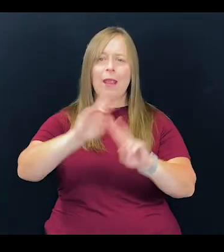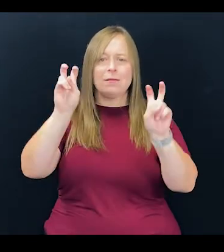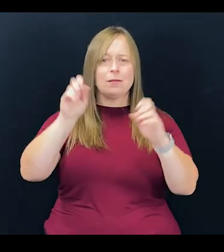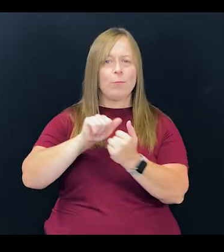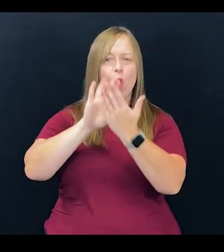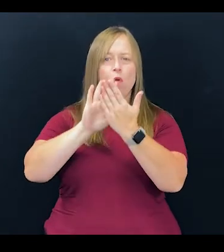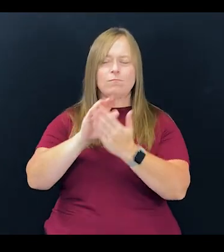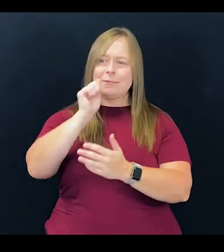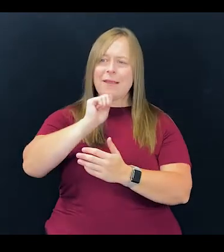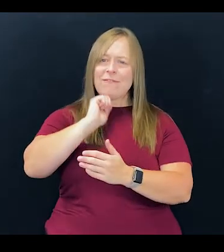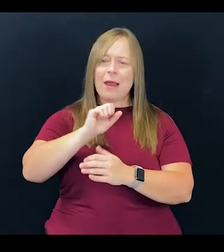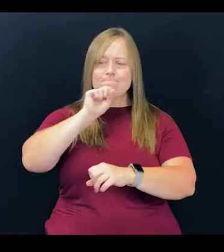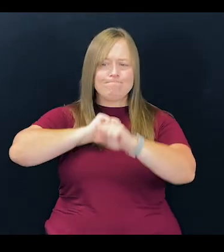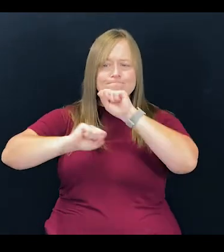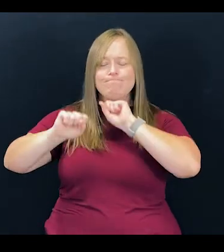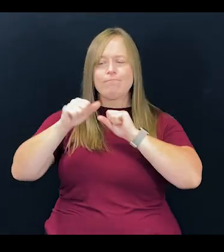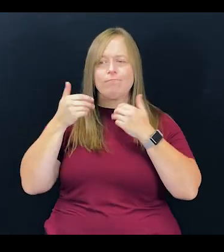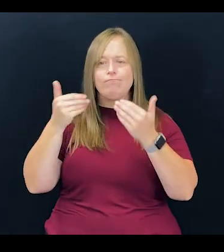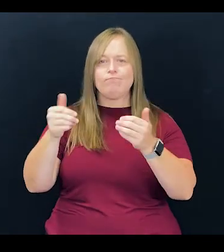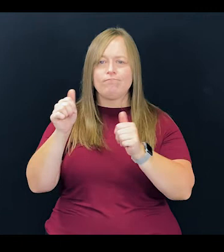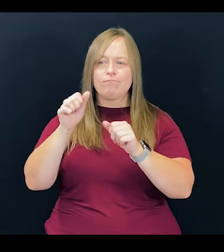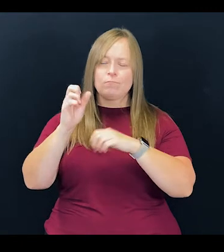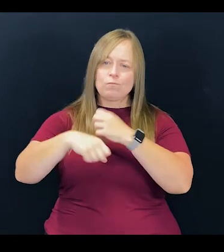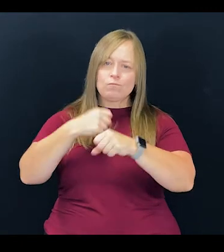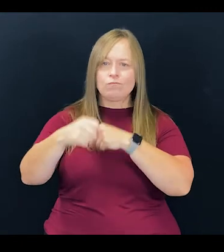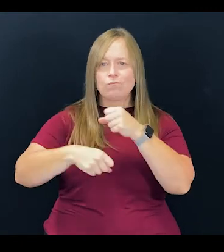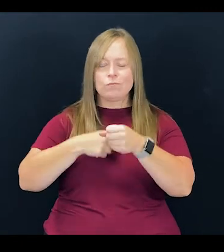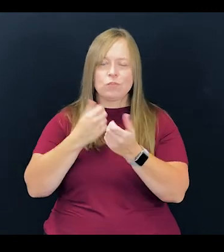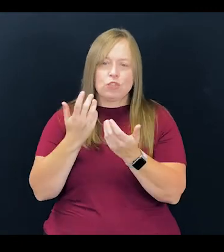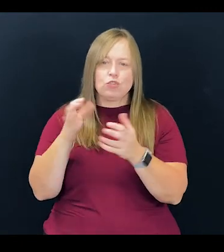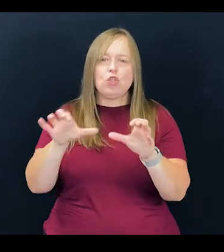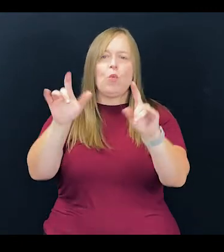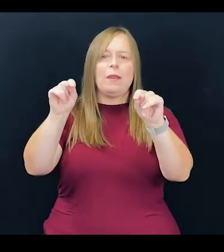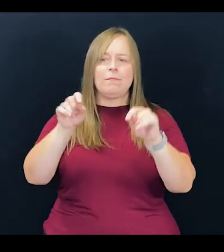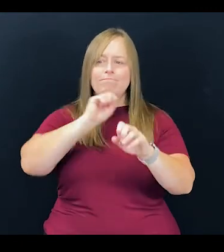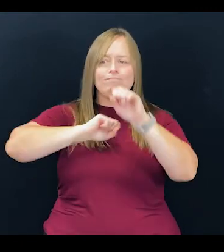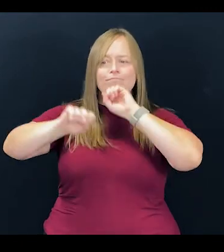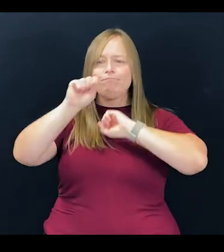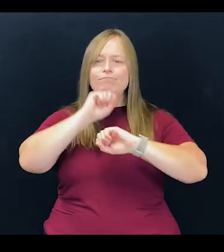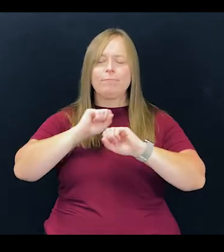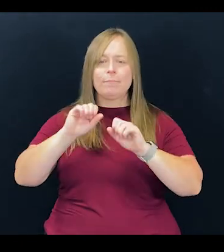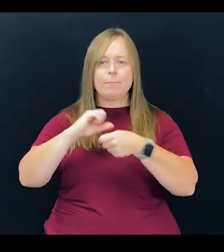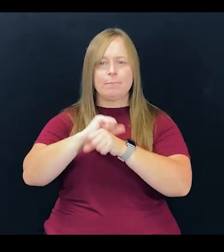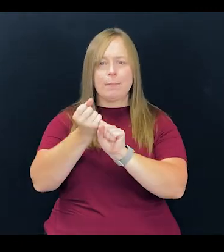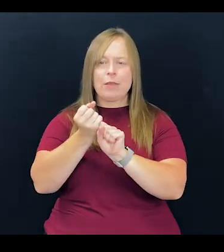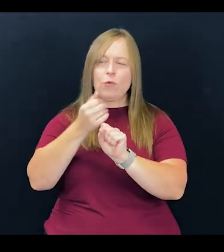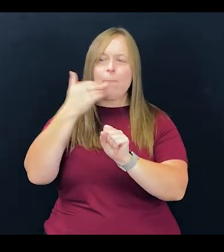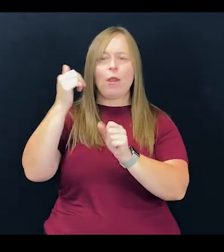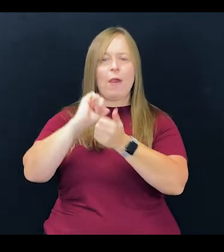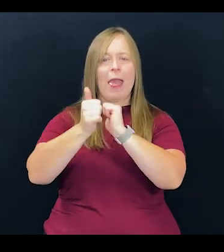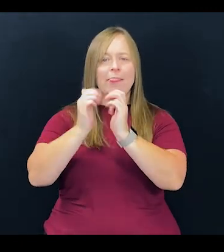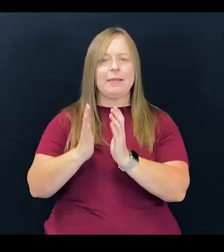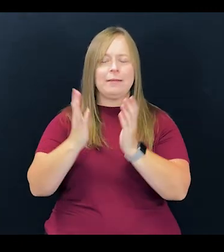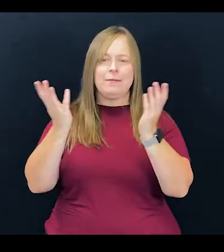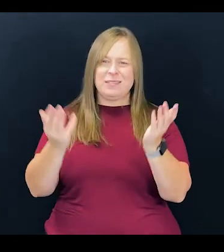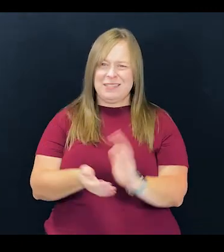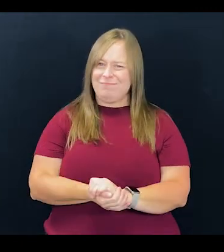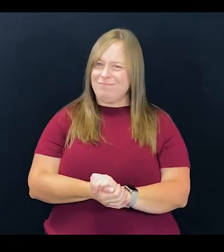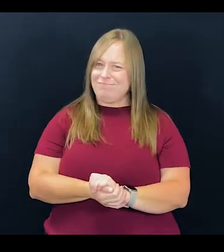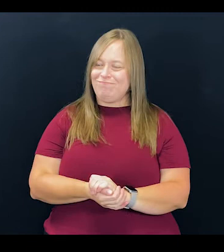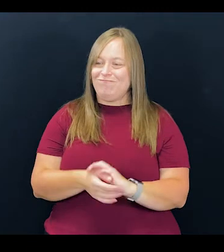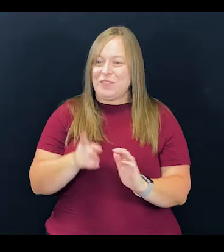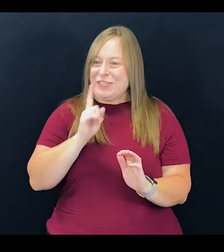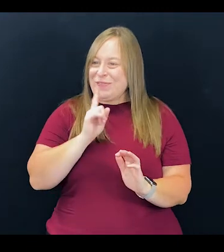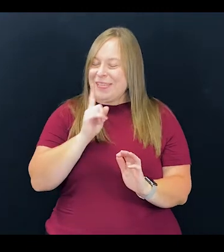pain, no gain approach that you need to tough it out. You need to just roll with the punches. And that makes you a better